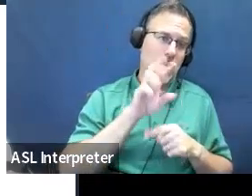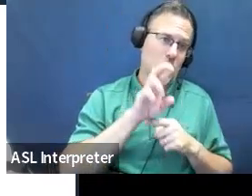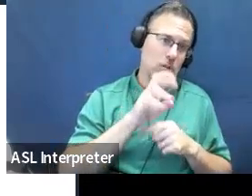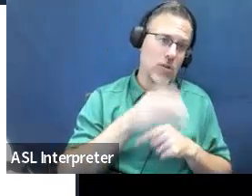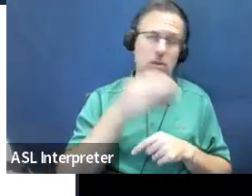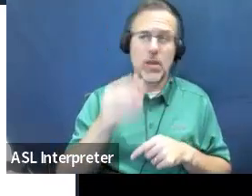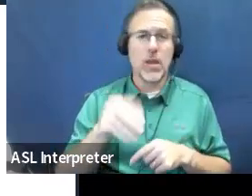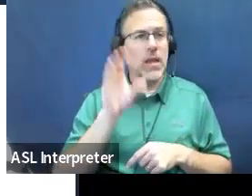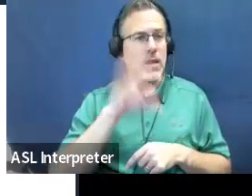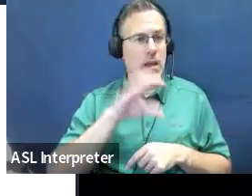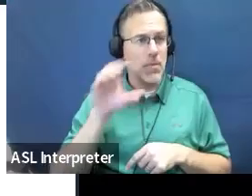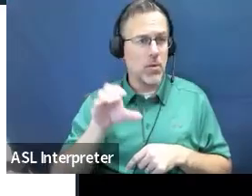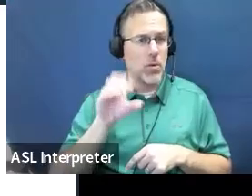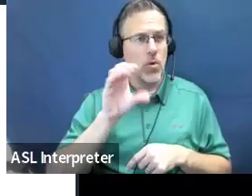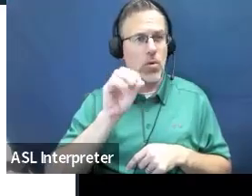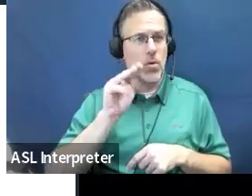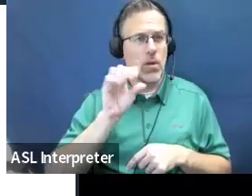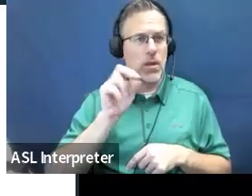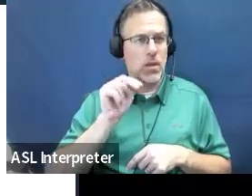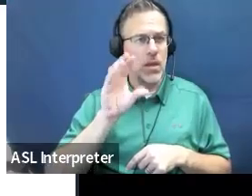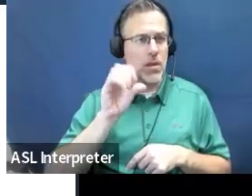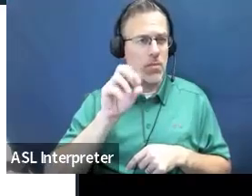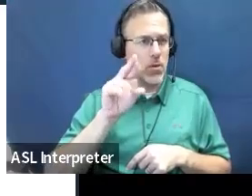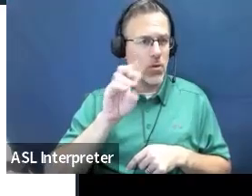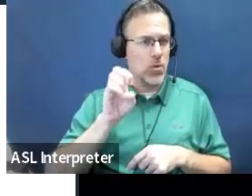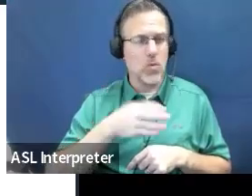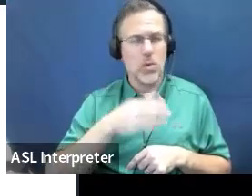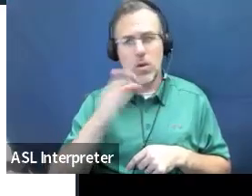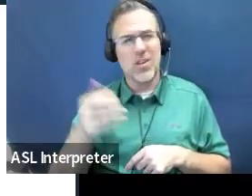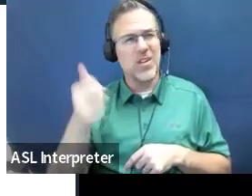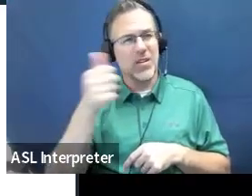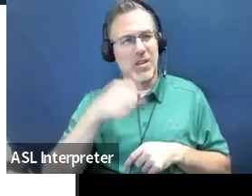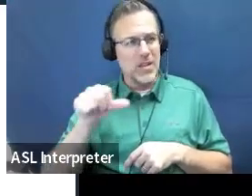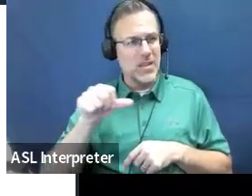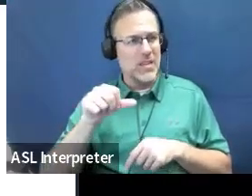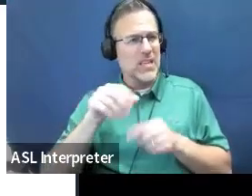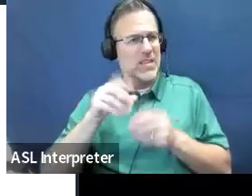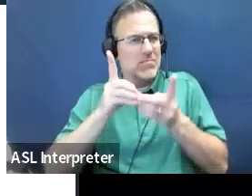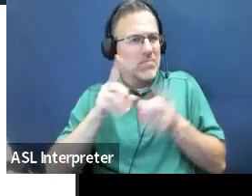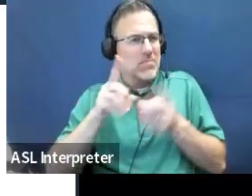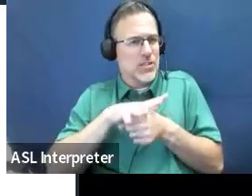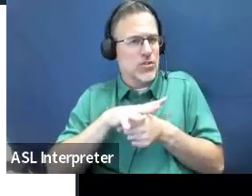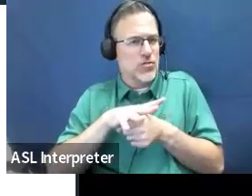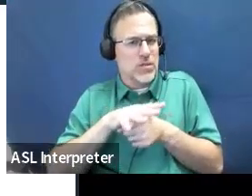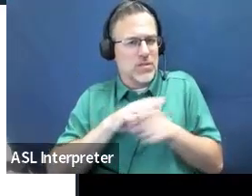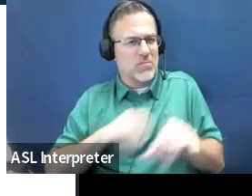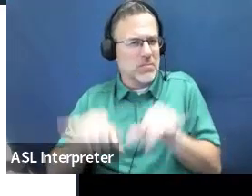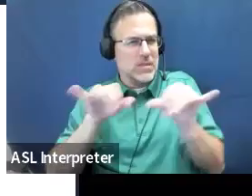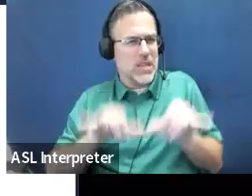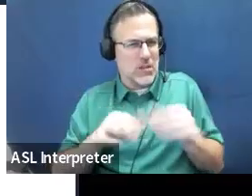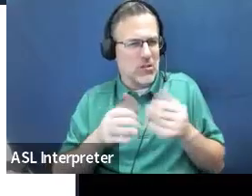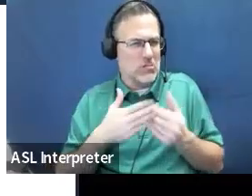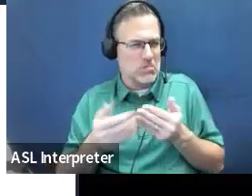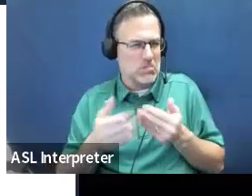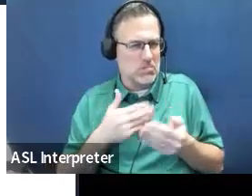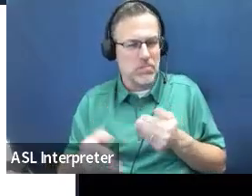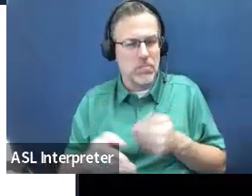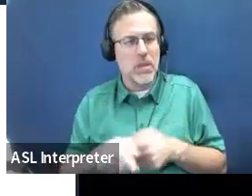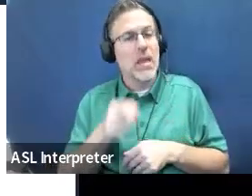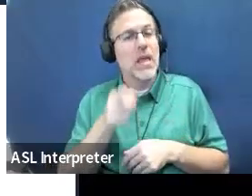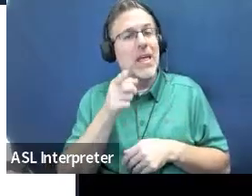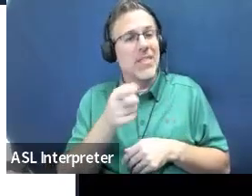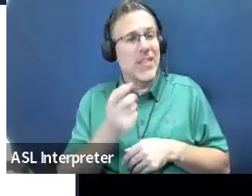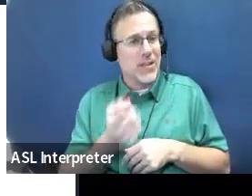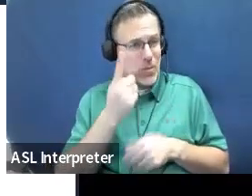Core, or any other district adopted standards that you may have. So this is just one way that